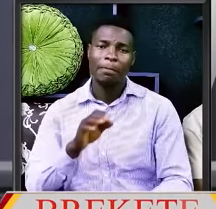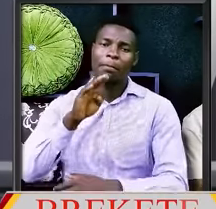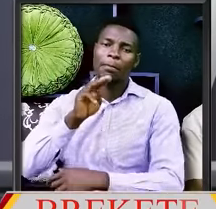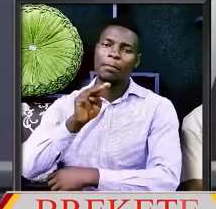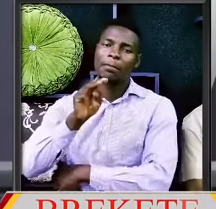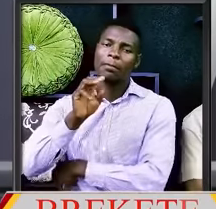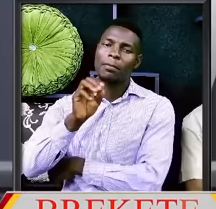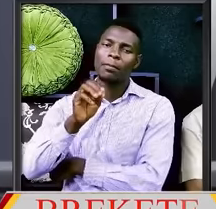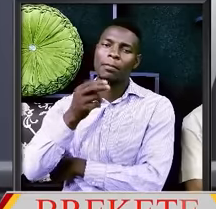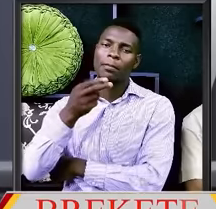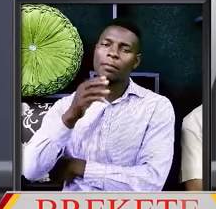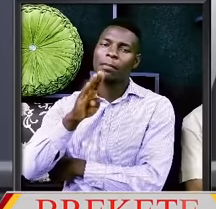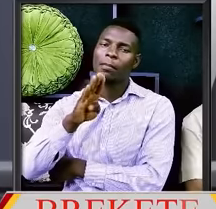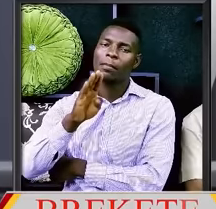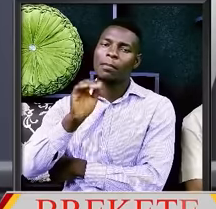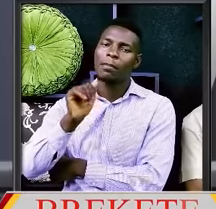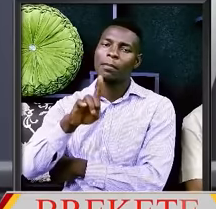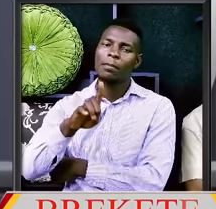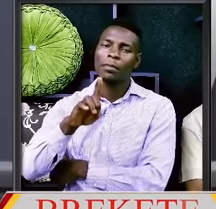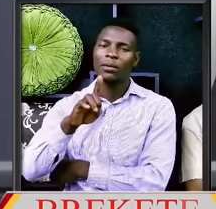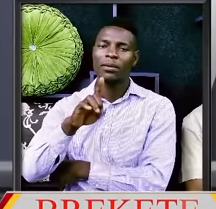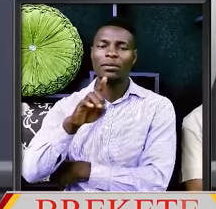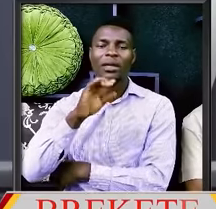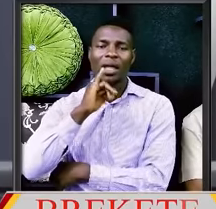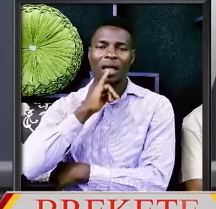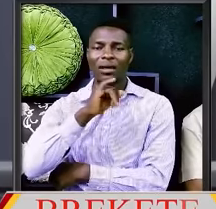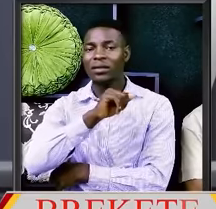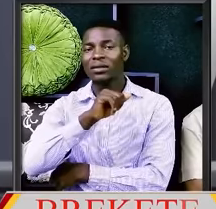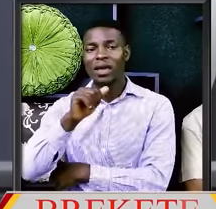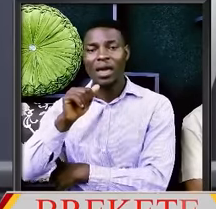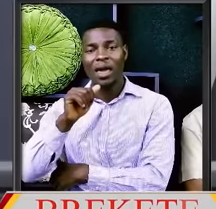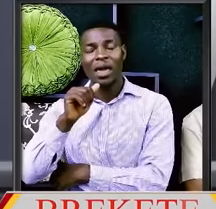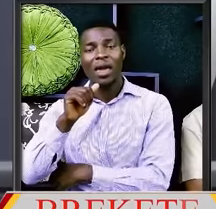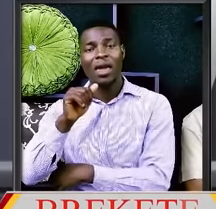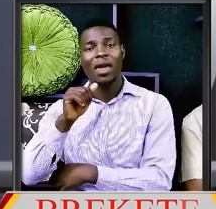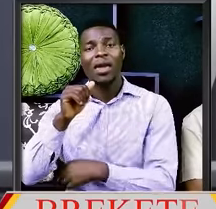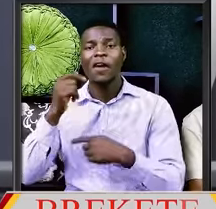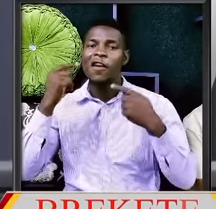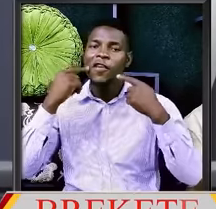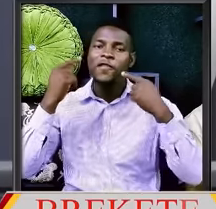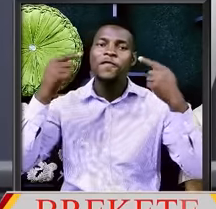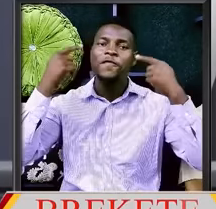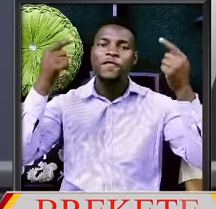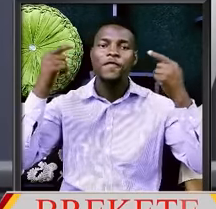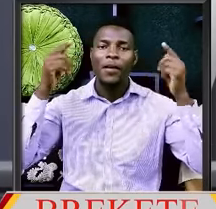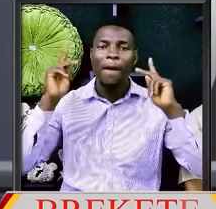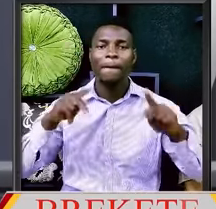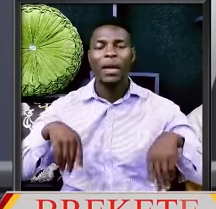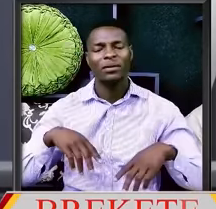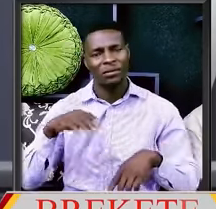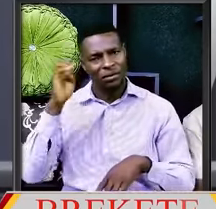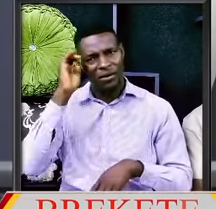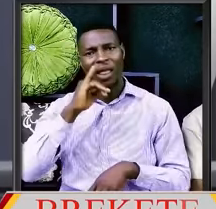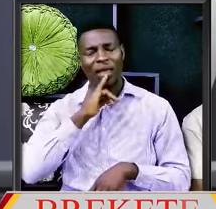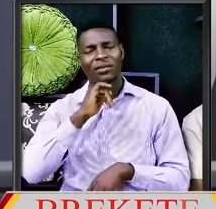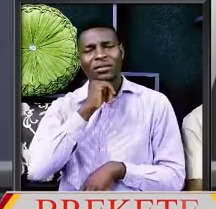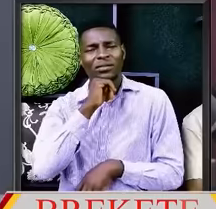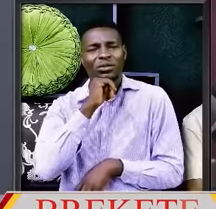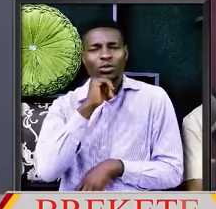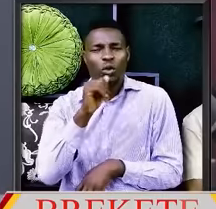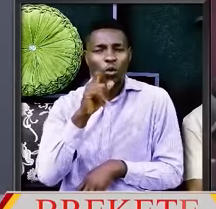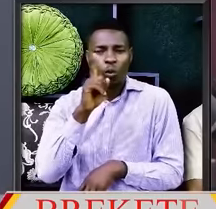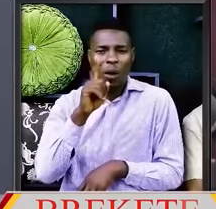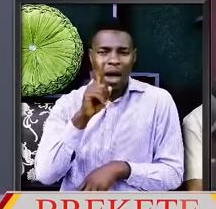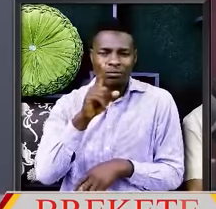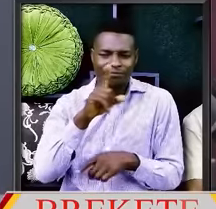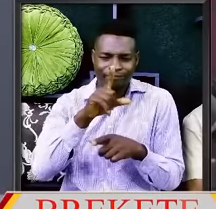Mohbad. Na superstar. No Mohbad not be one Angua local person we go